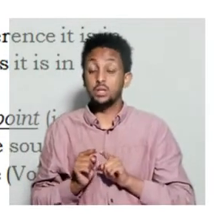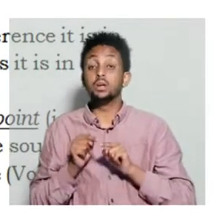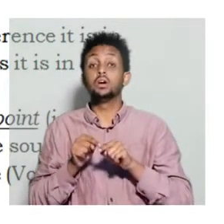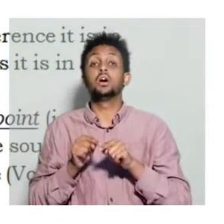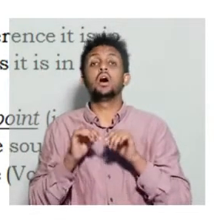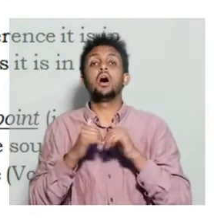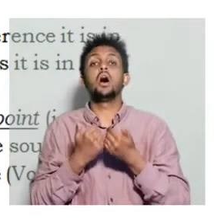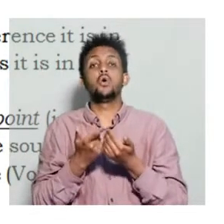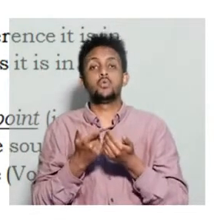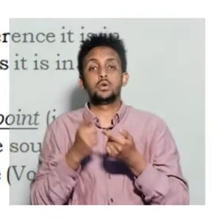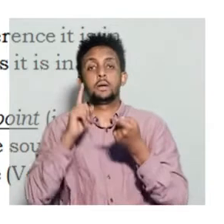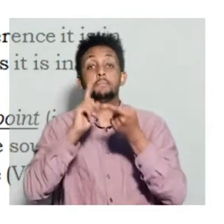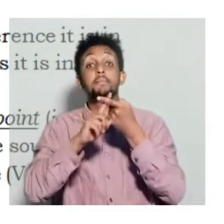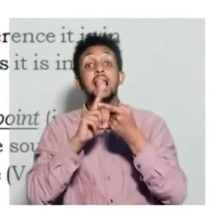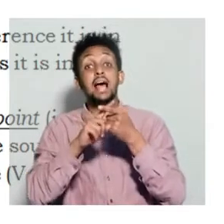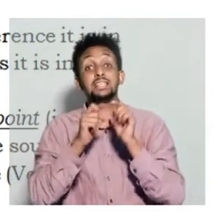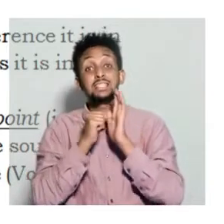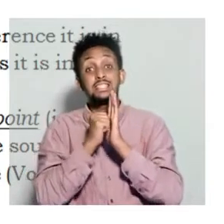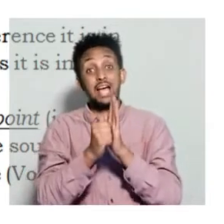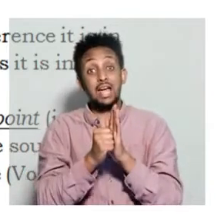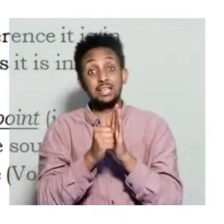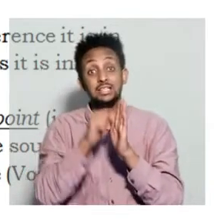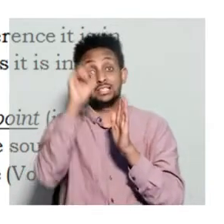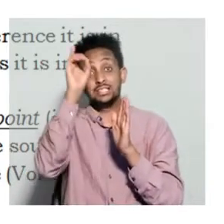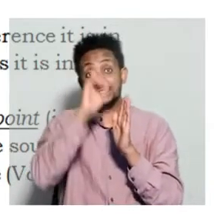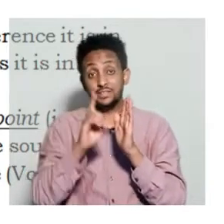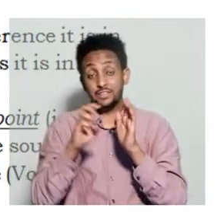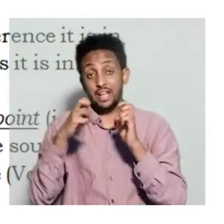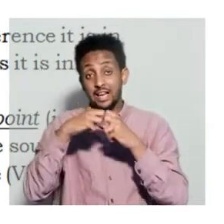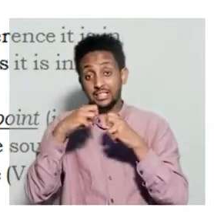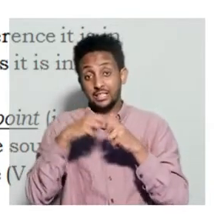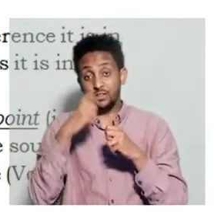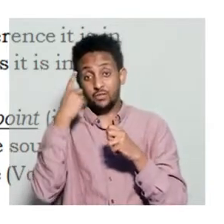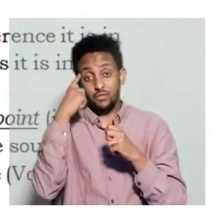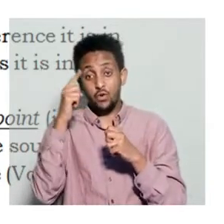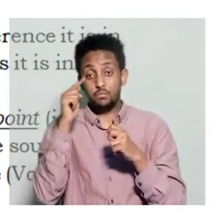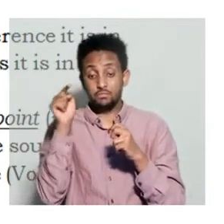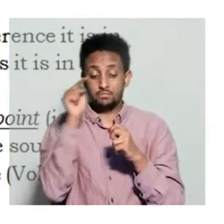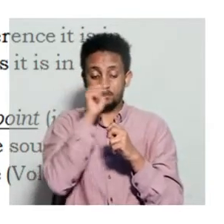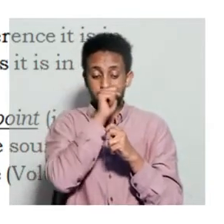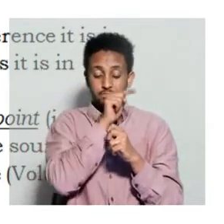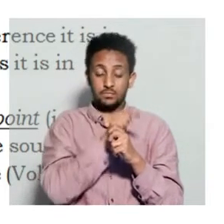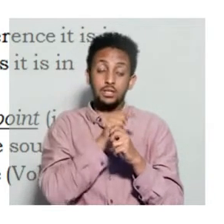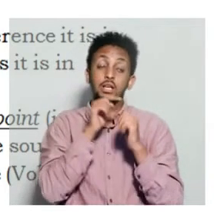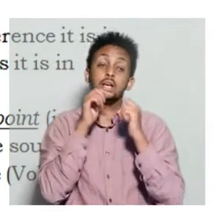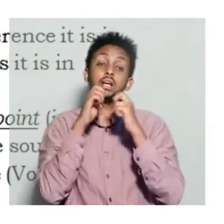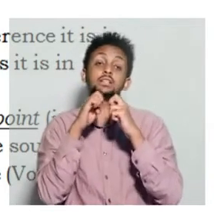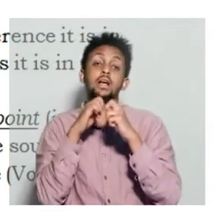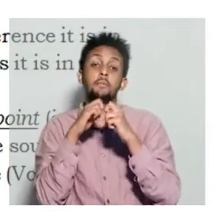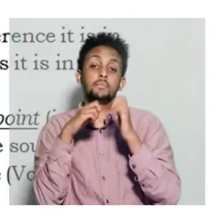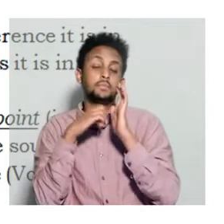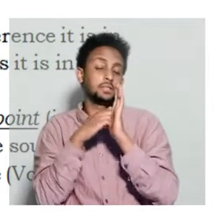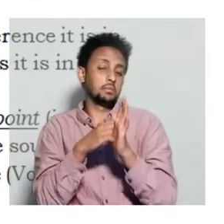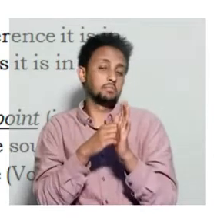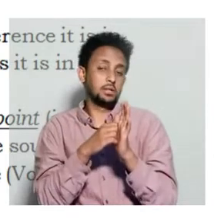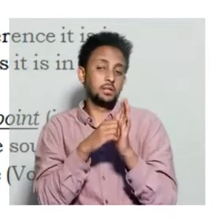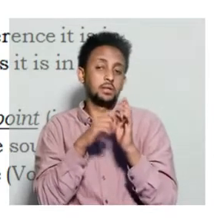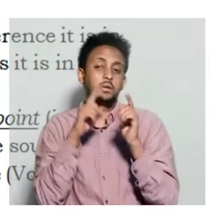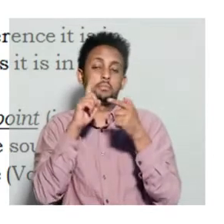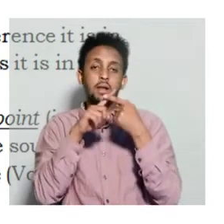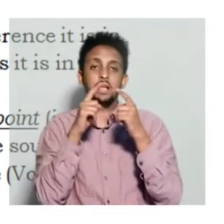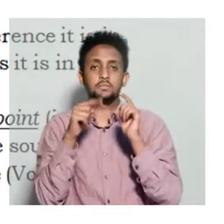So the plus sign is going to drift the electrons from this plate. For example, if this plate has